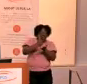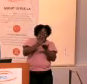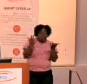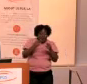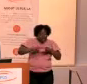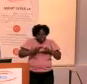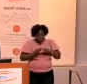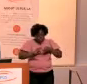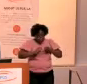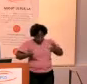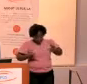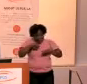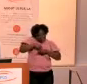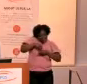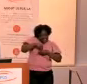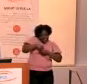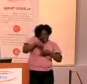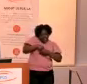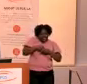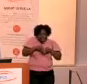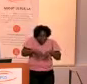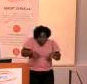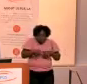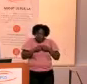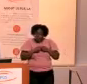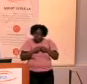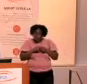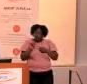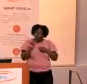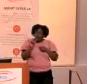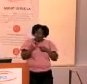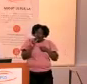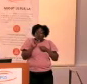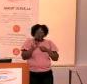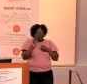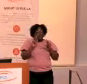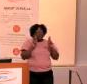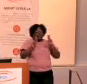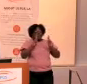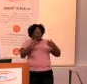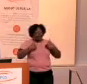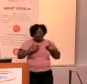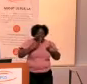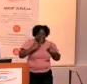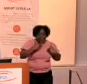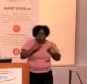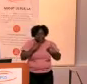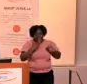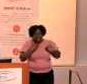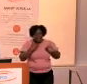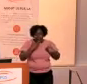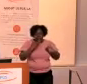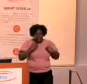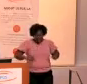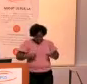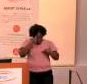the protein in the urine. There's also some data that's mostly out of people with diabetes that it may help decrease the